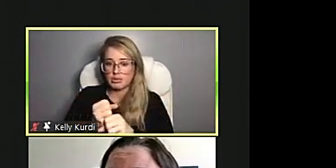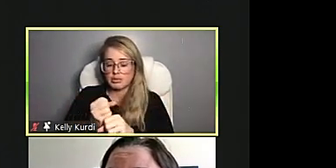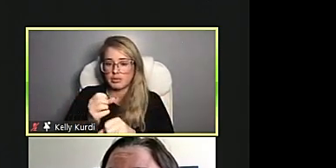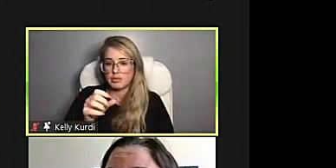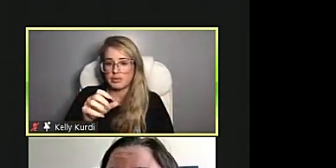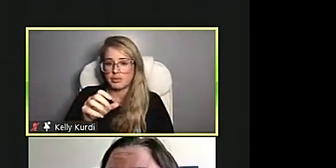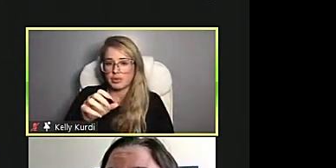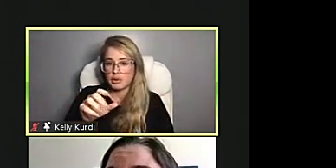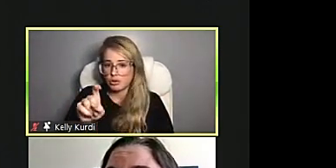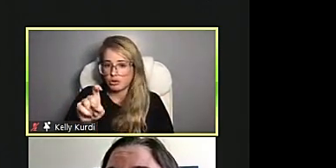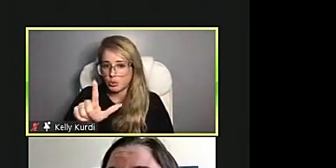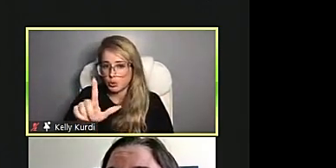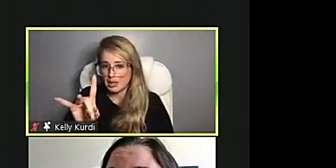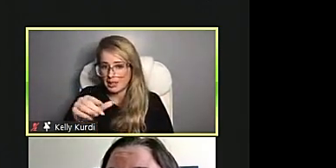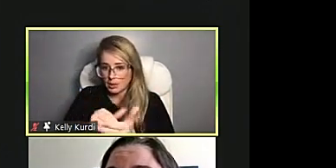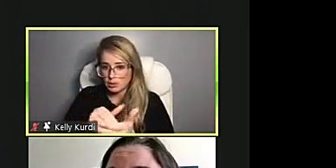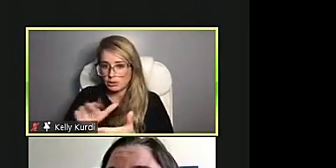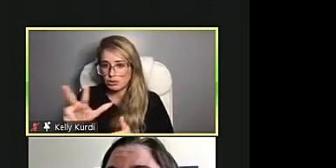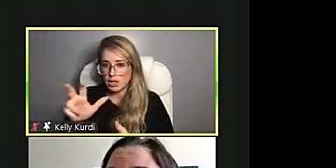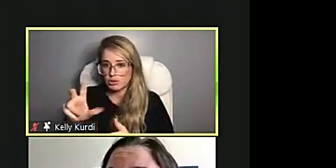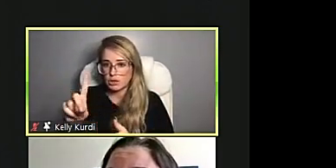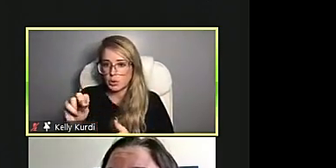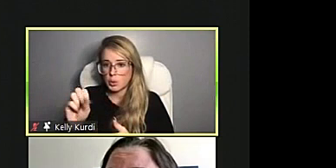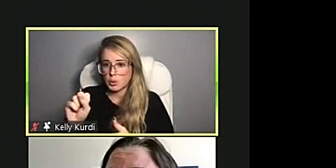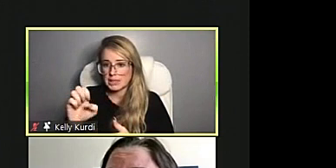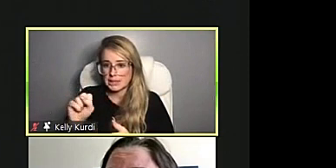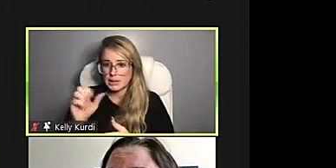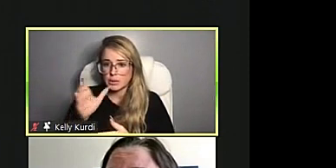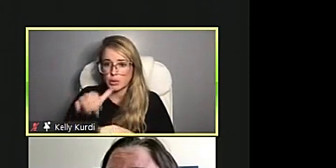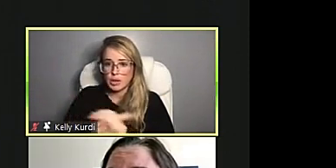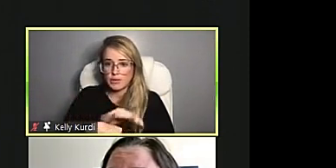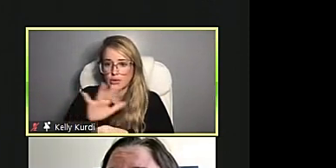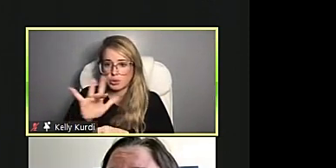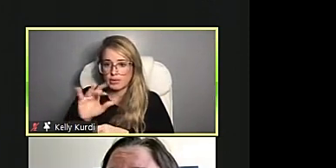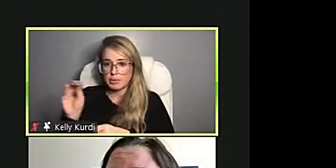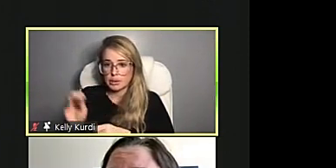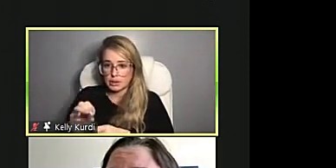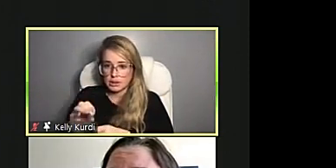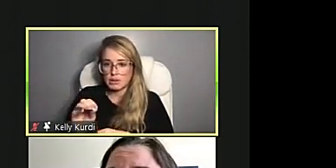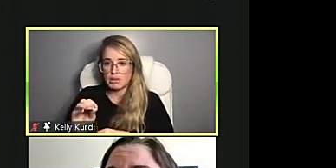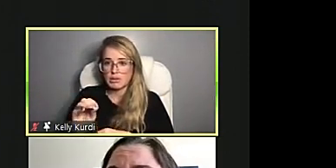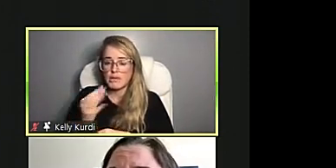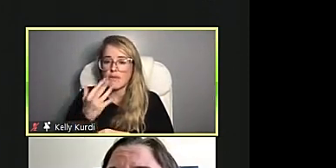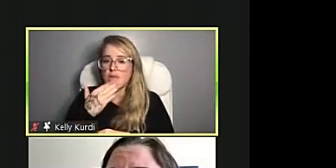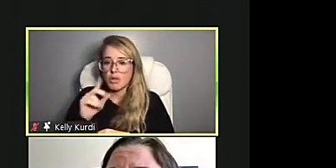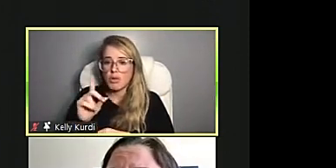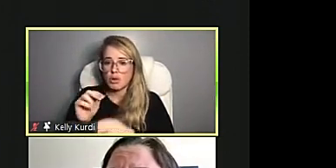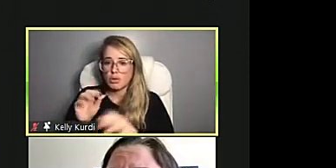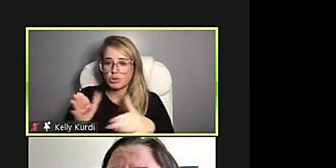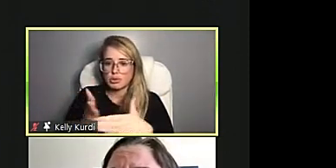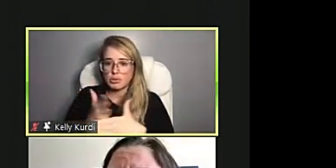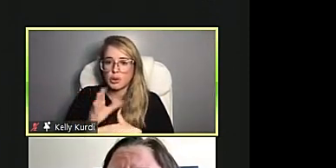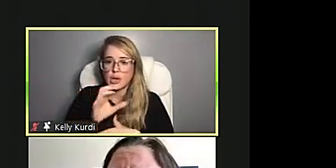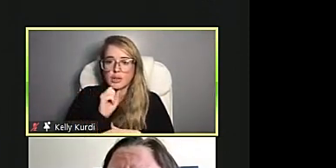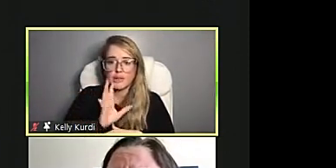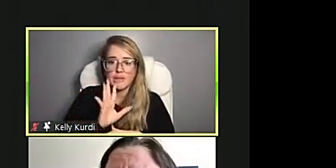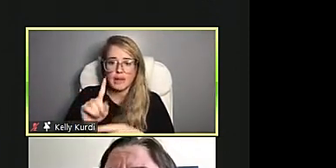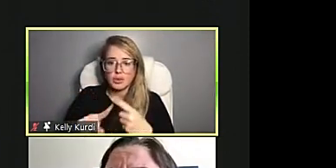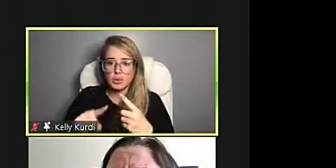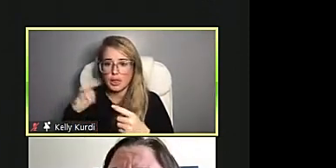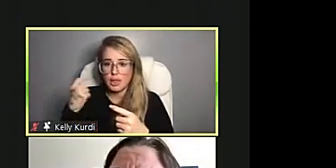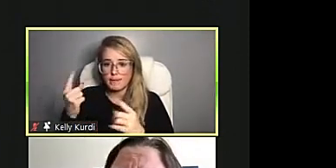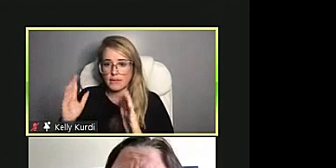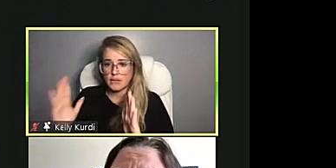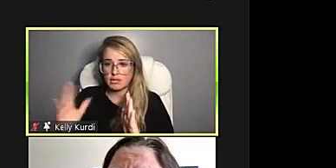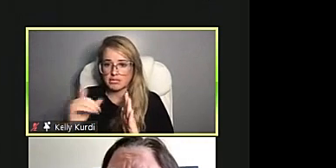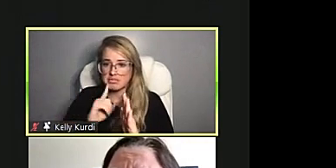128,300 doses. It's enough to cover about 25% of Colorado's children between the ages of 5 to 11